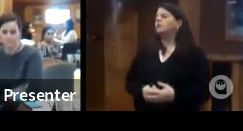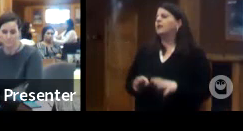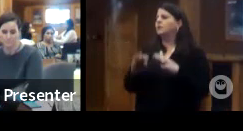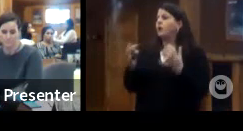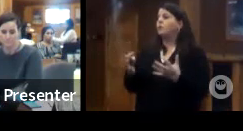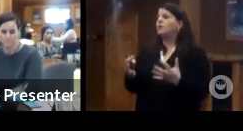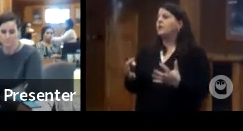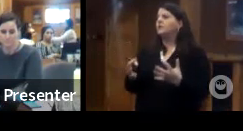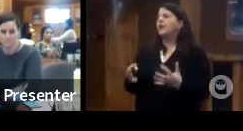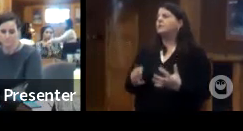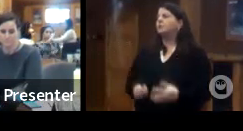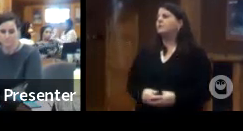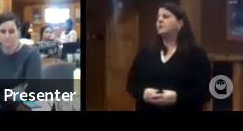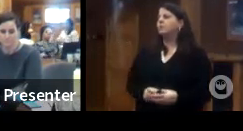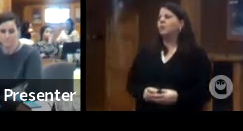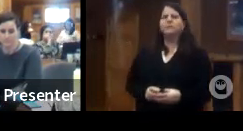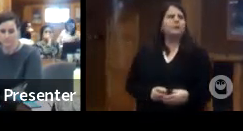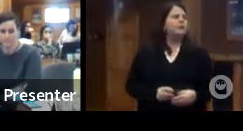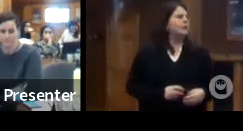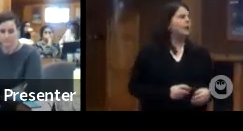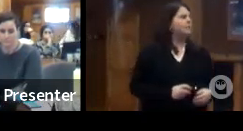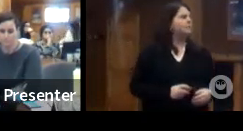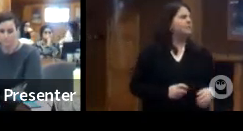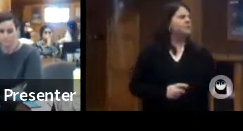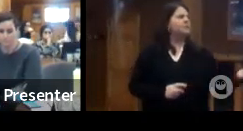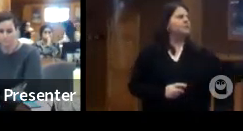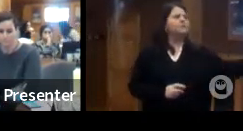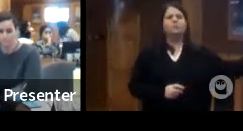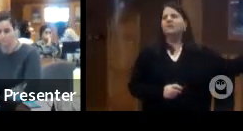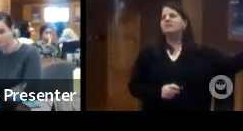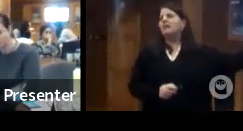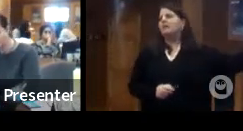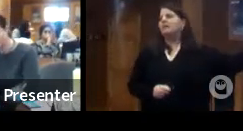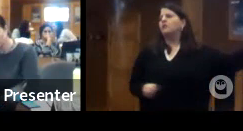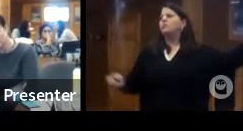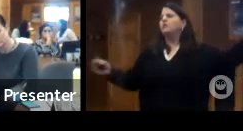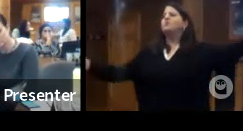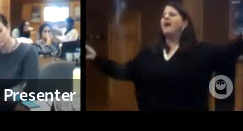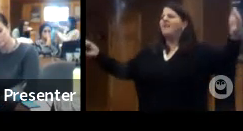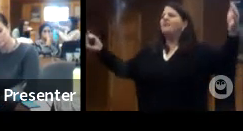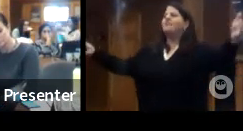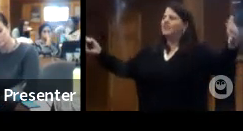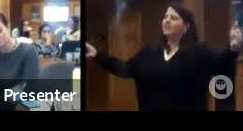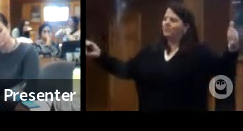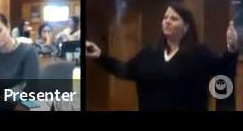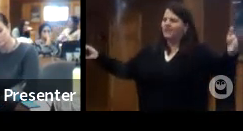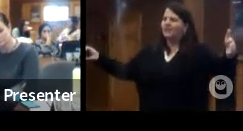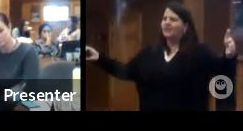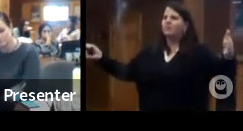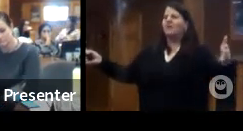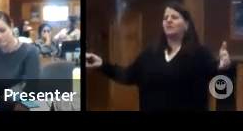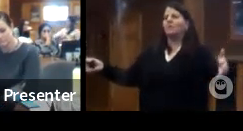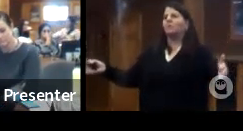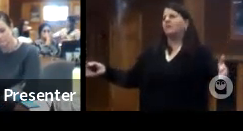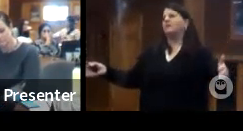don't, that's not your niche, hasn't been to this point. But there's really nothing. You have everything you